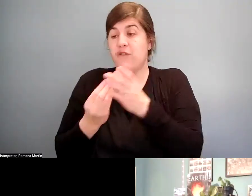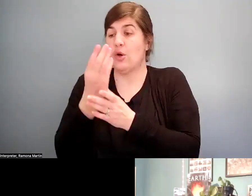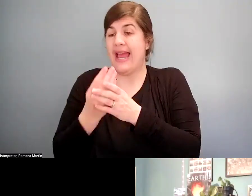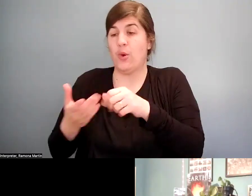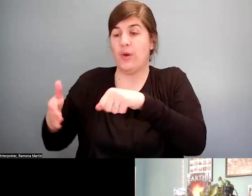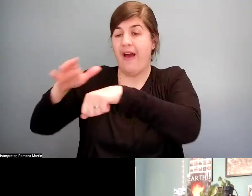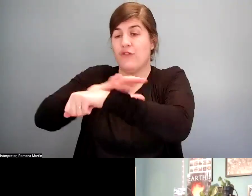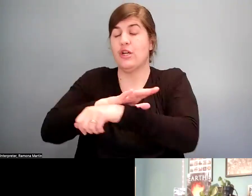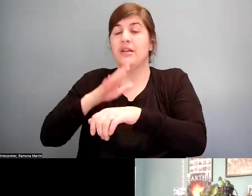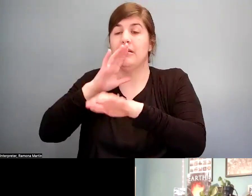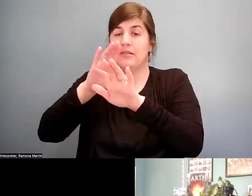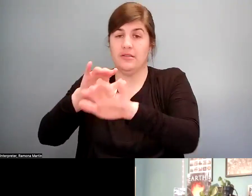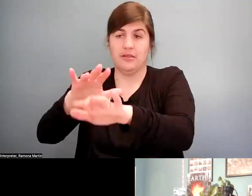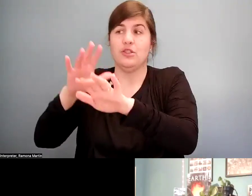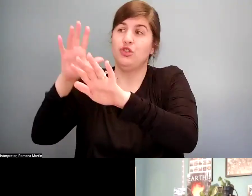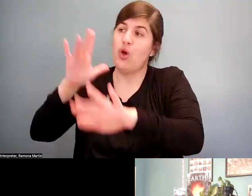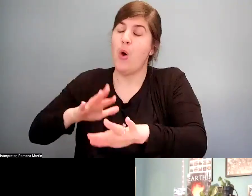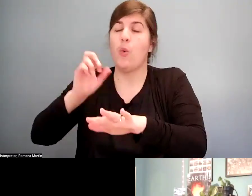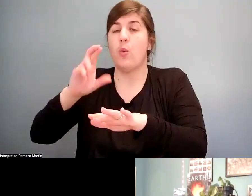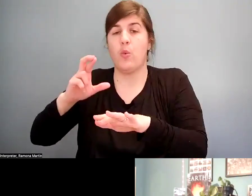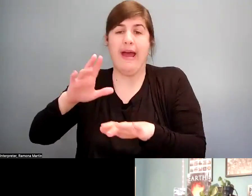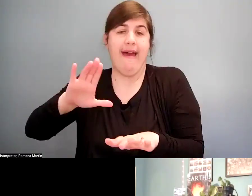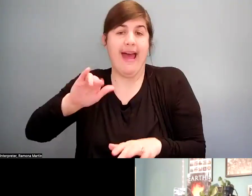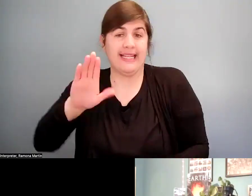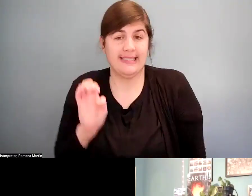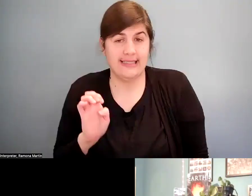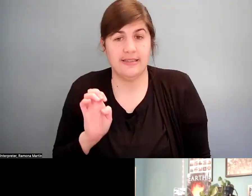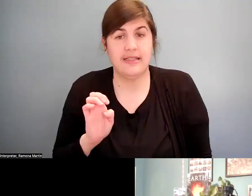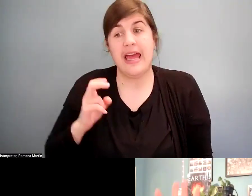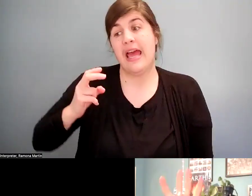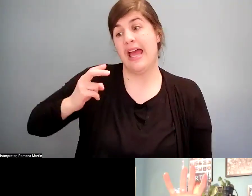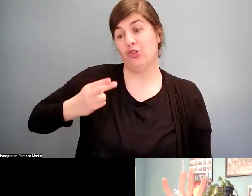we're looking at in volcano history, is how has the